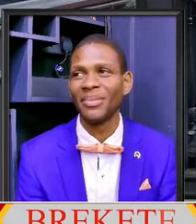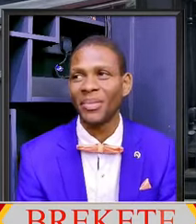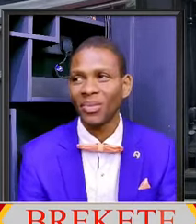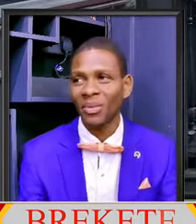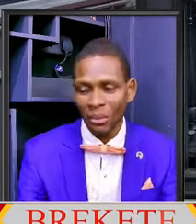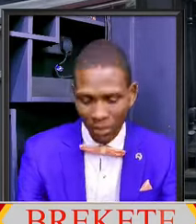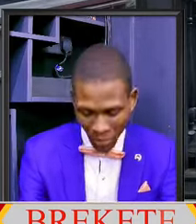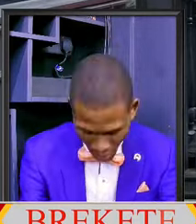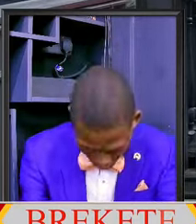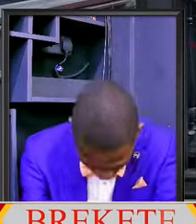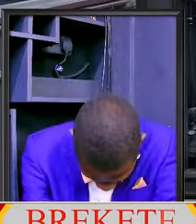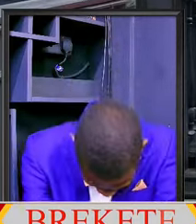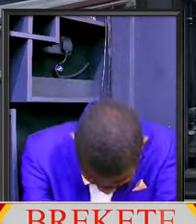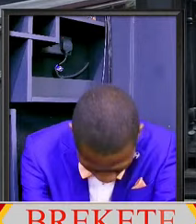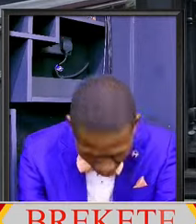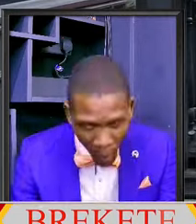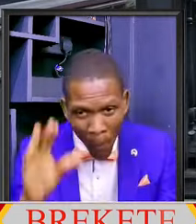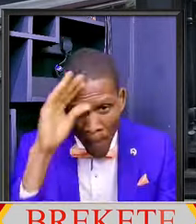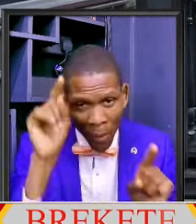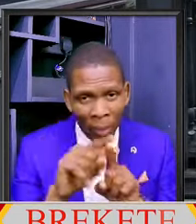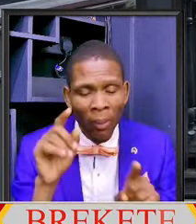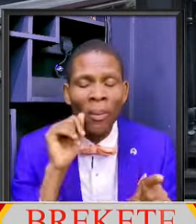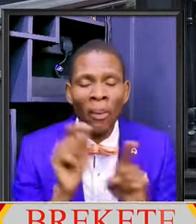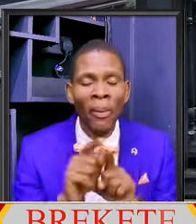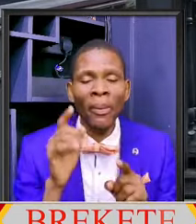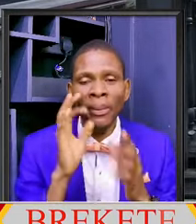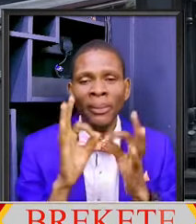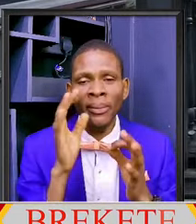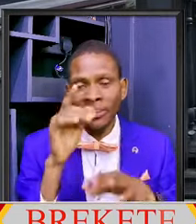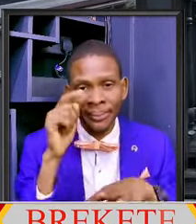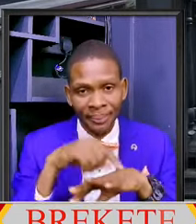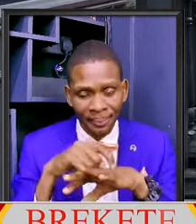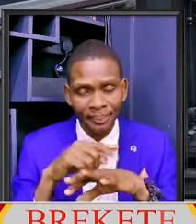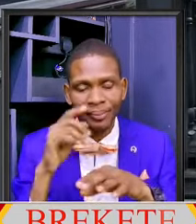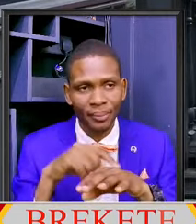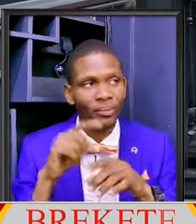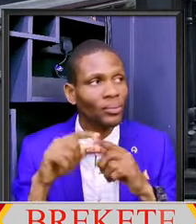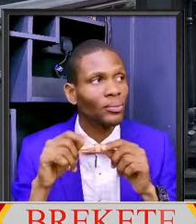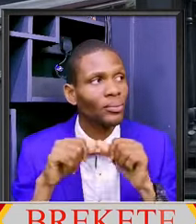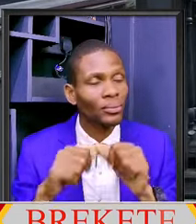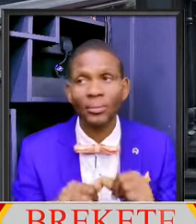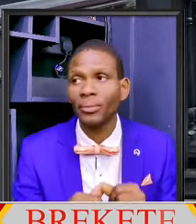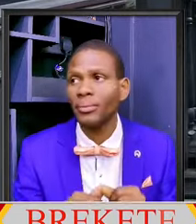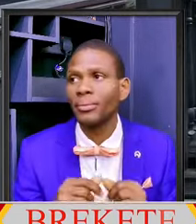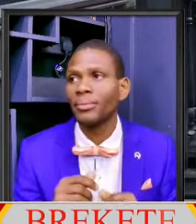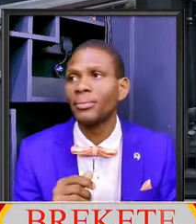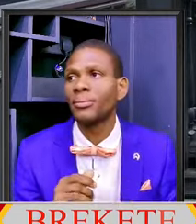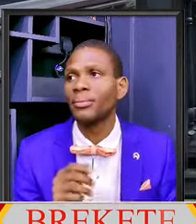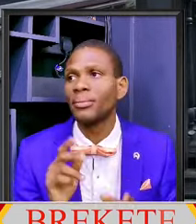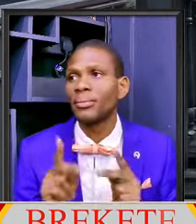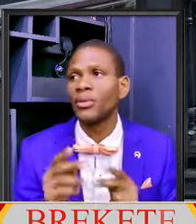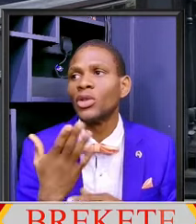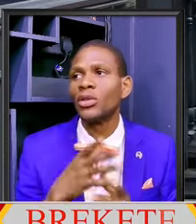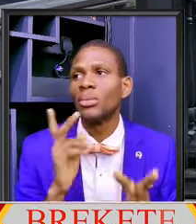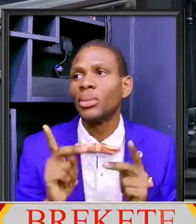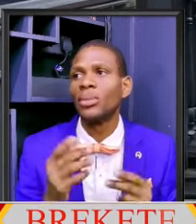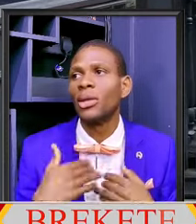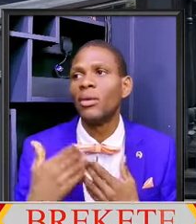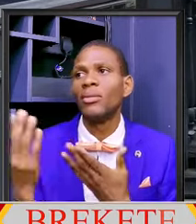Okay, my brothers, my sisters, if I look down and I see time, done they give a signal to do the signal, make way. Aha, another